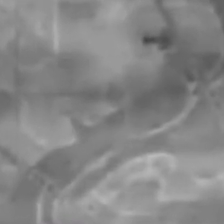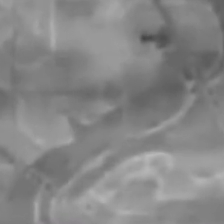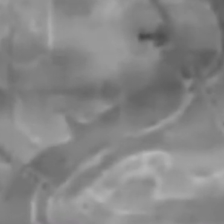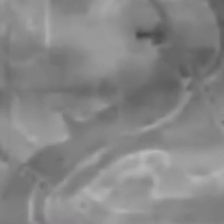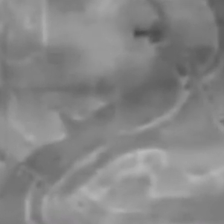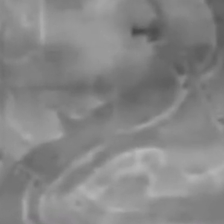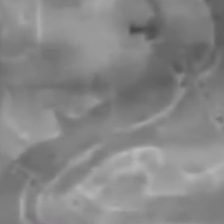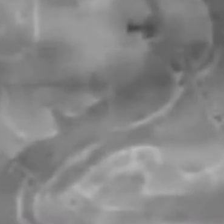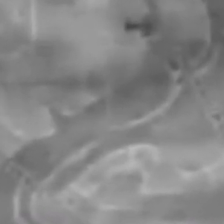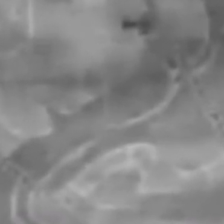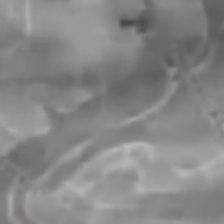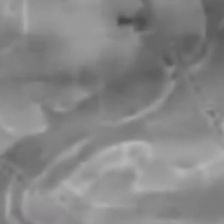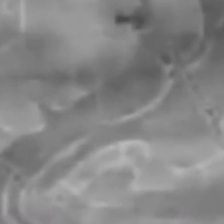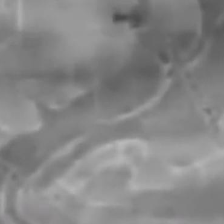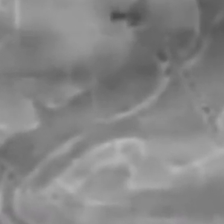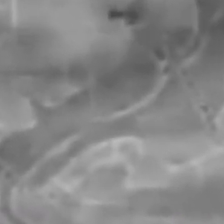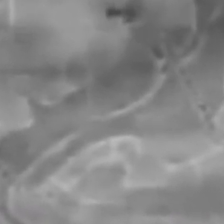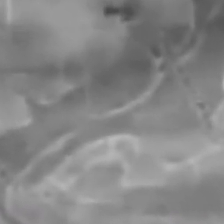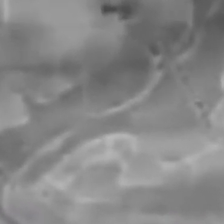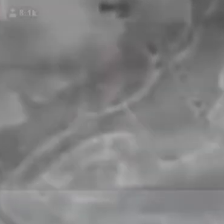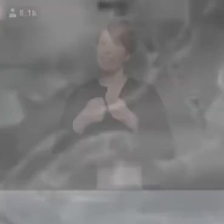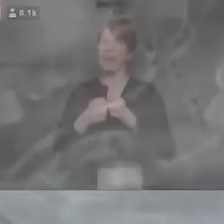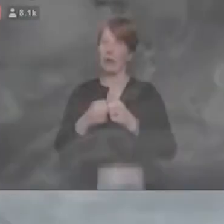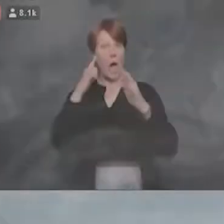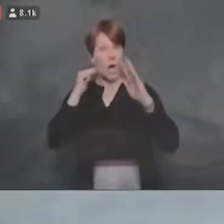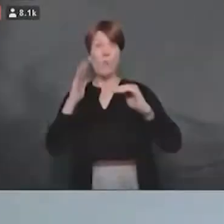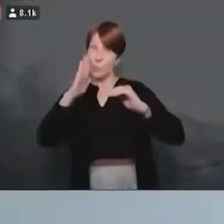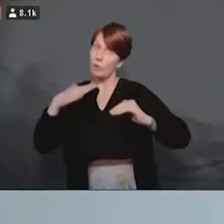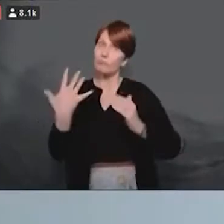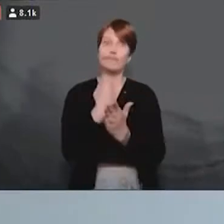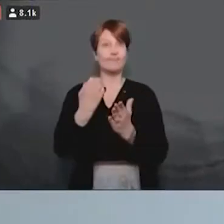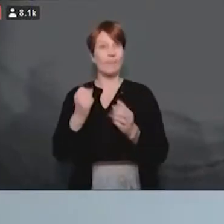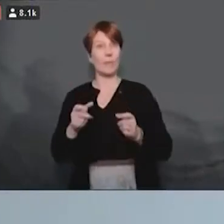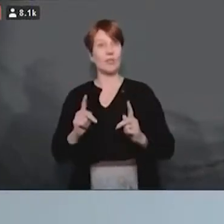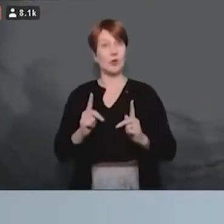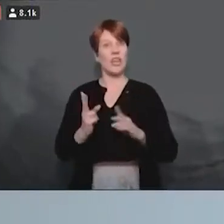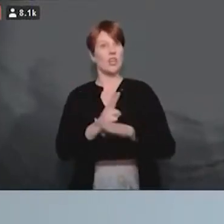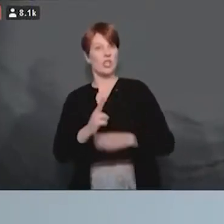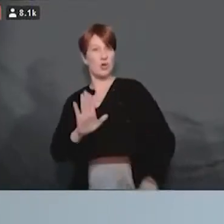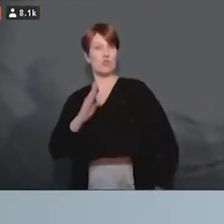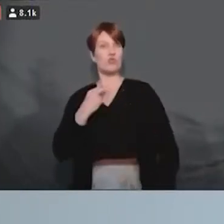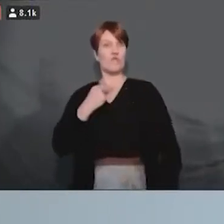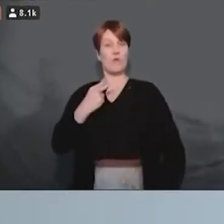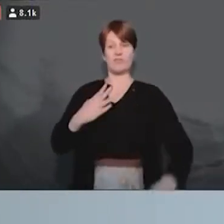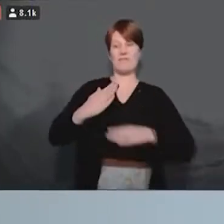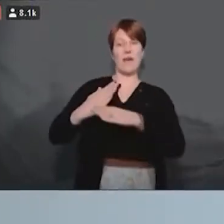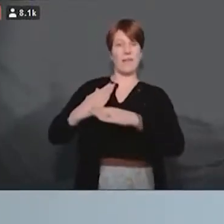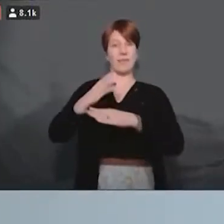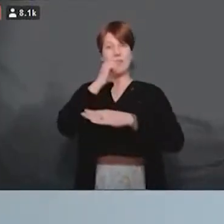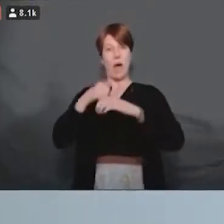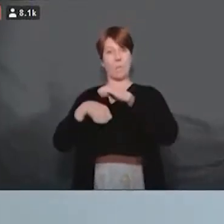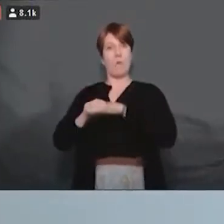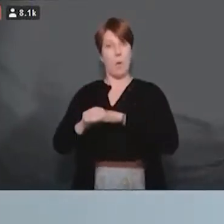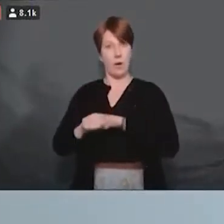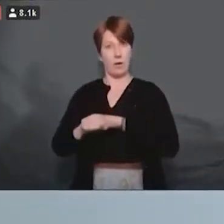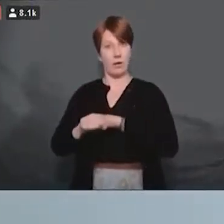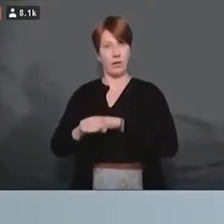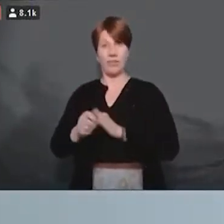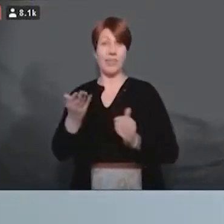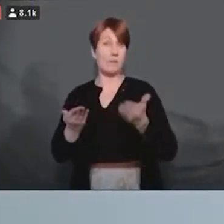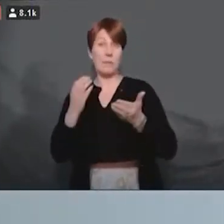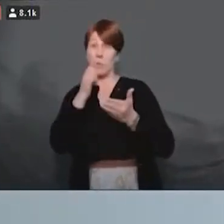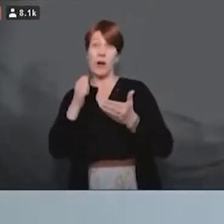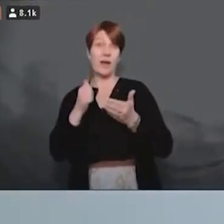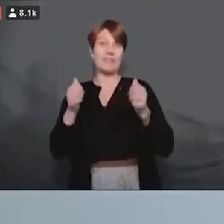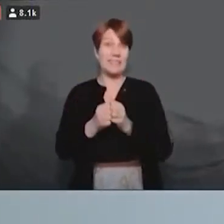The 48th annual March for Life rally kicked off on Friday, looking very different from years past. We may not be together in person this